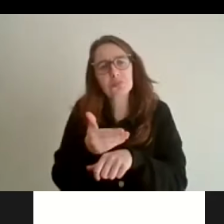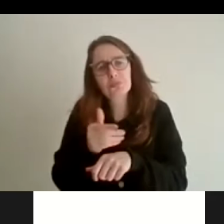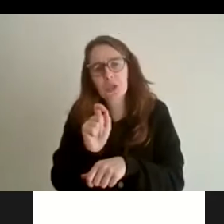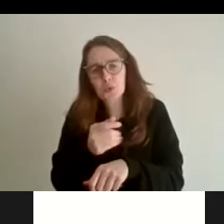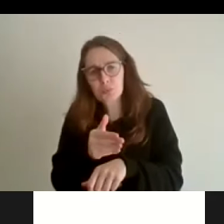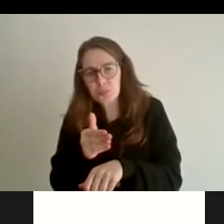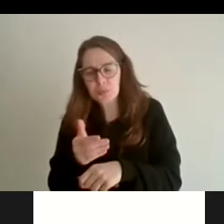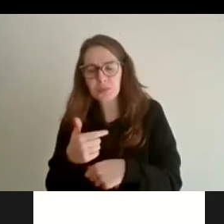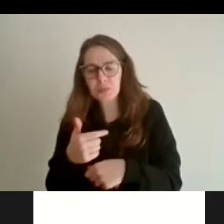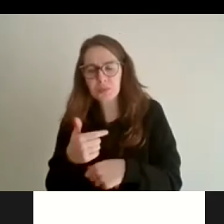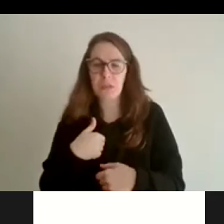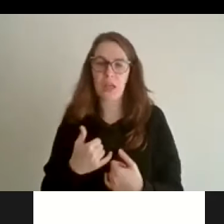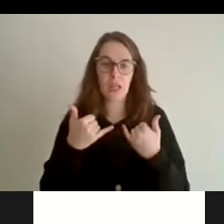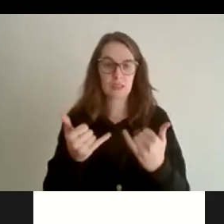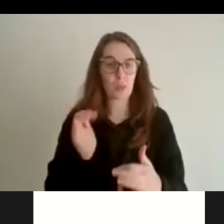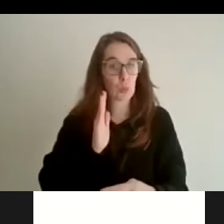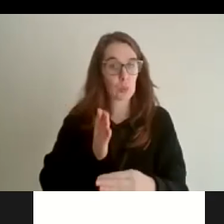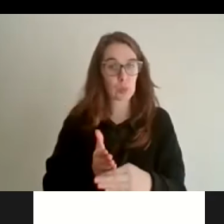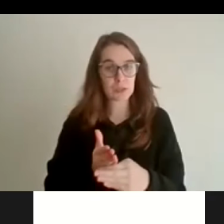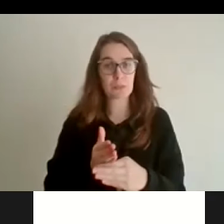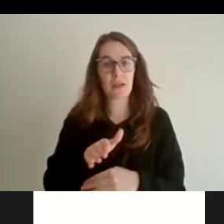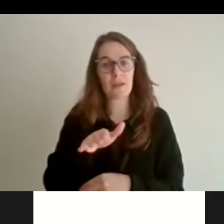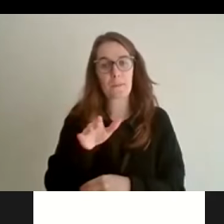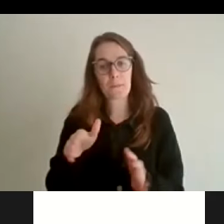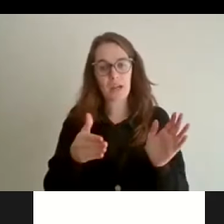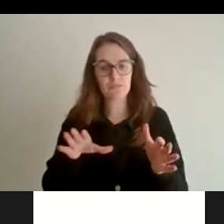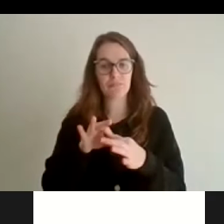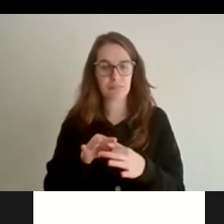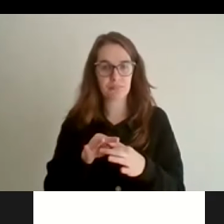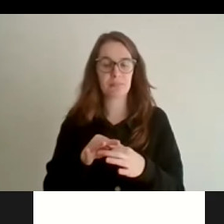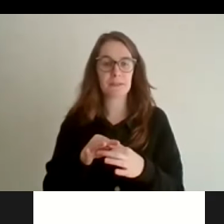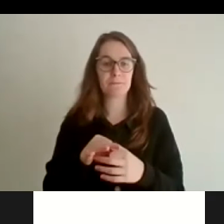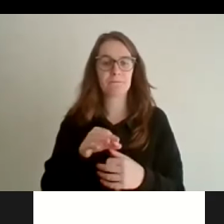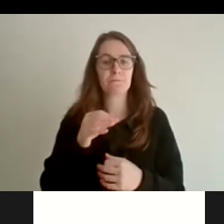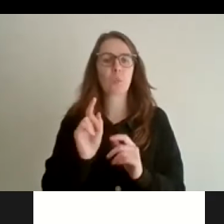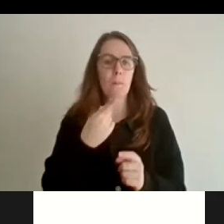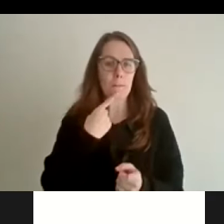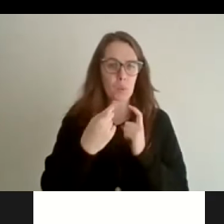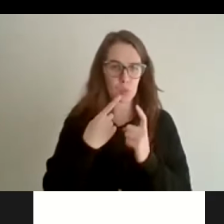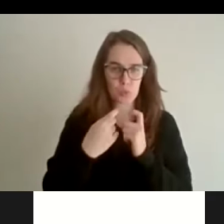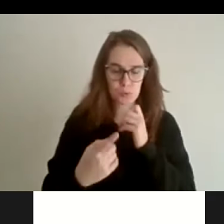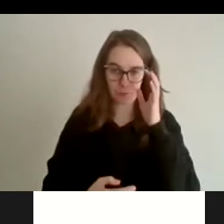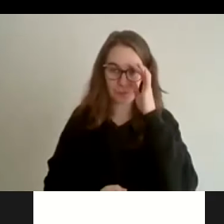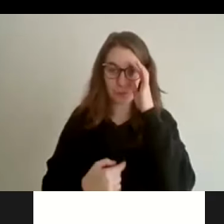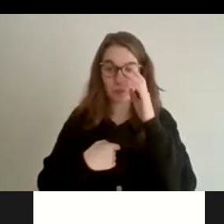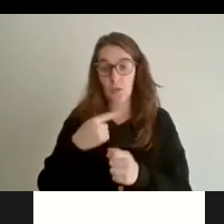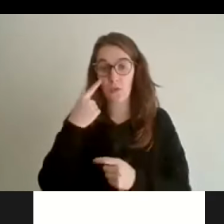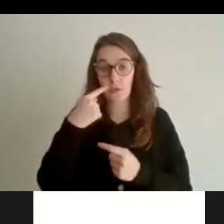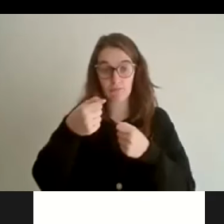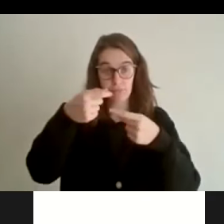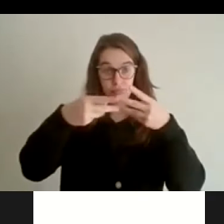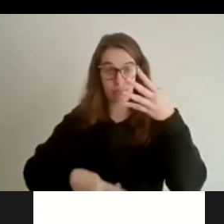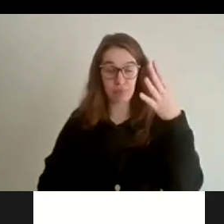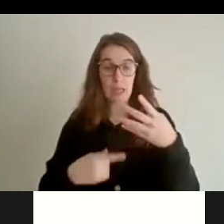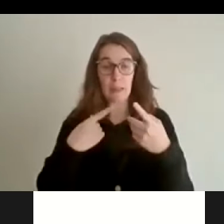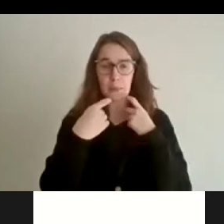minutes late, and we will start the last section of this conference, which is the Q&A. I've seen that we have a lot of questions in the chat, so